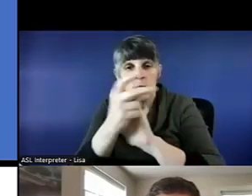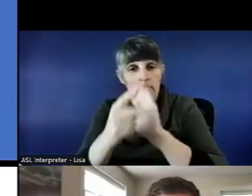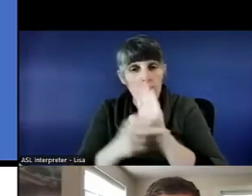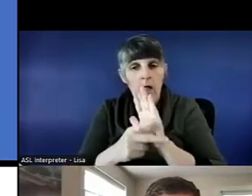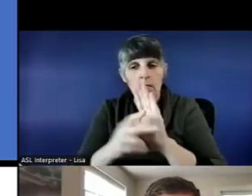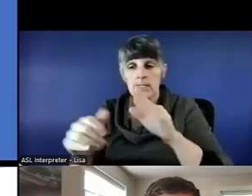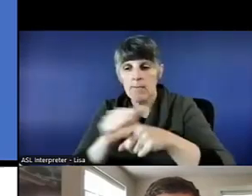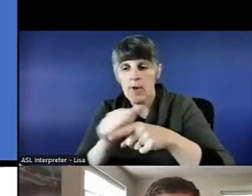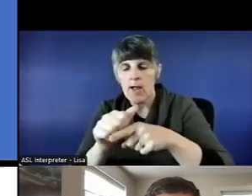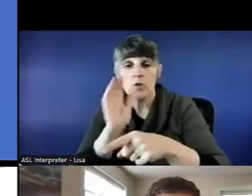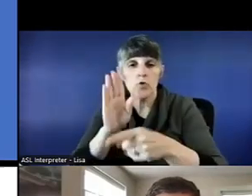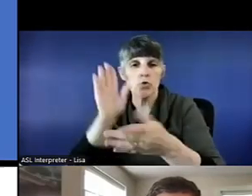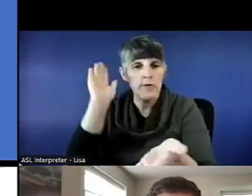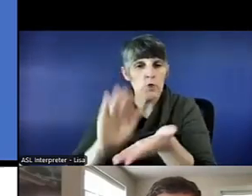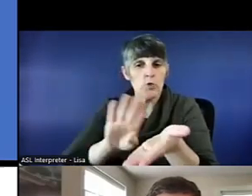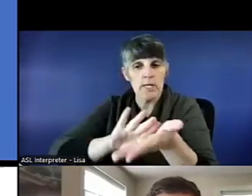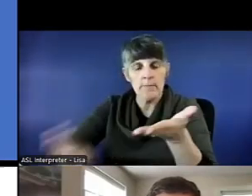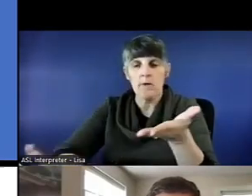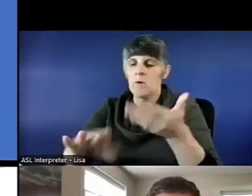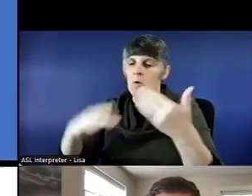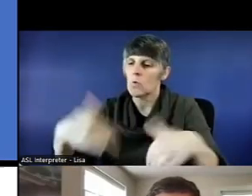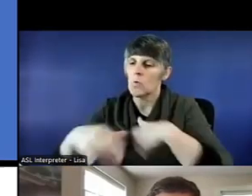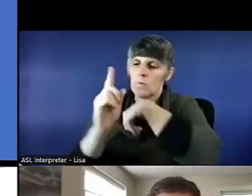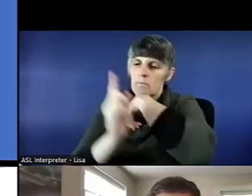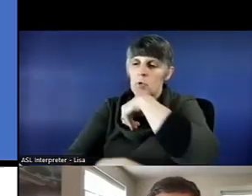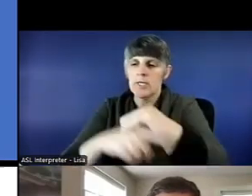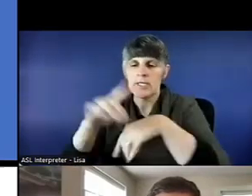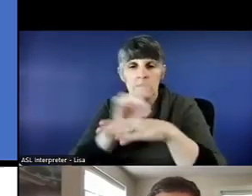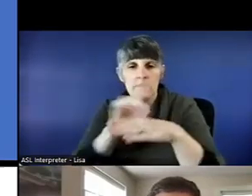to reduce and eliminate the use of punitive discipline and